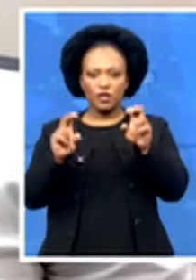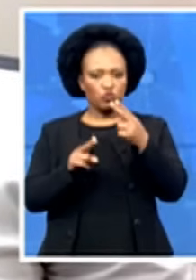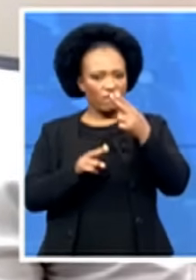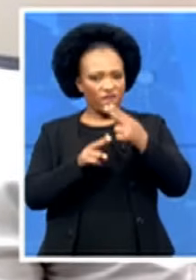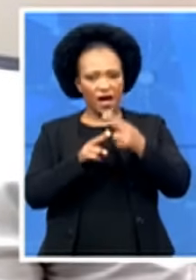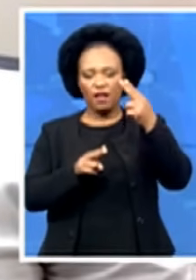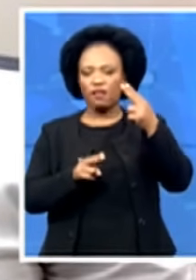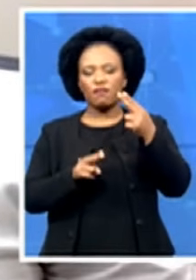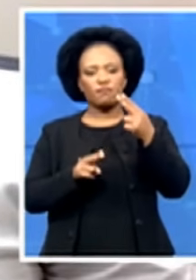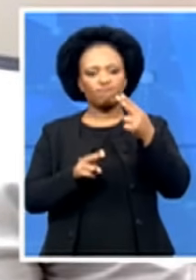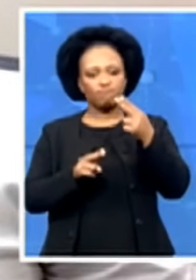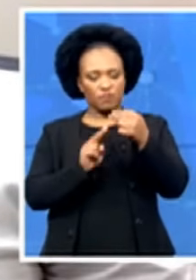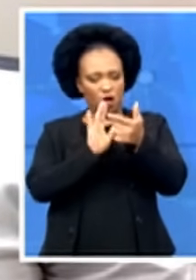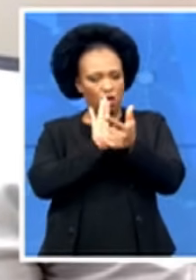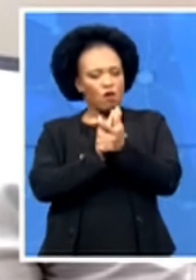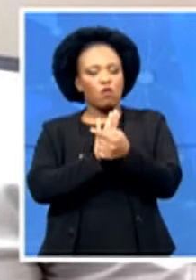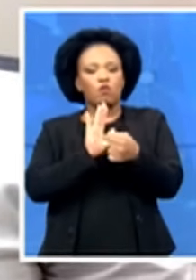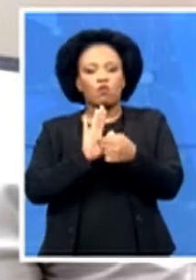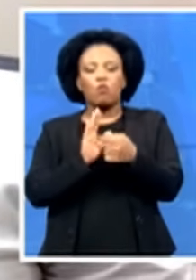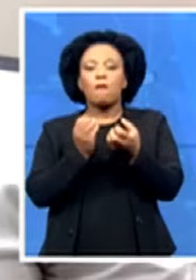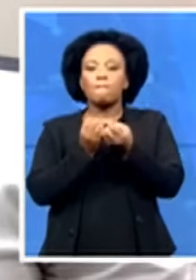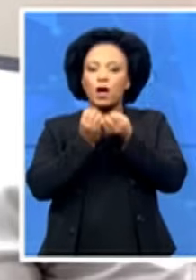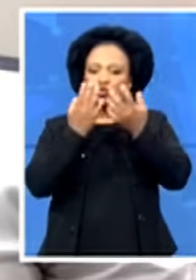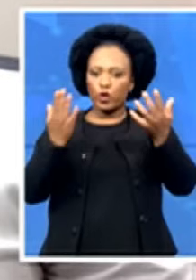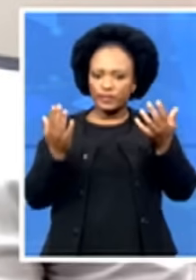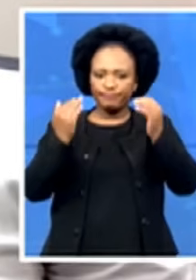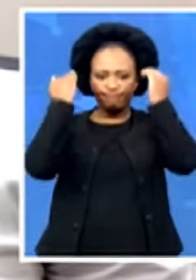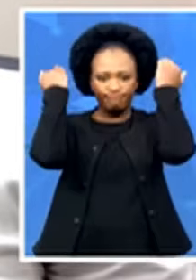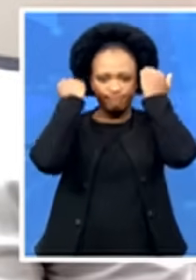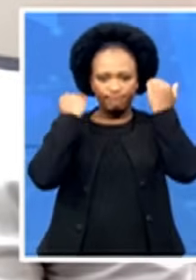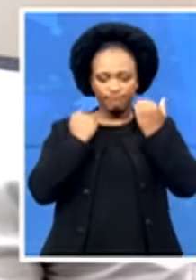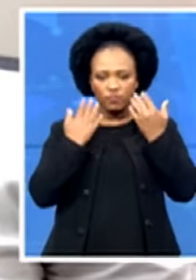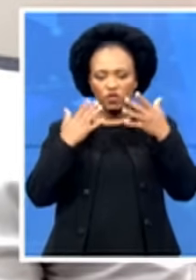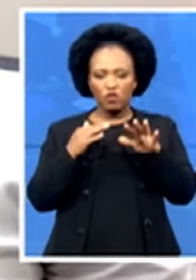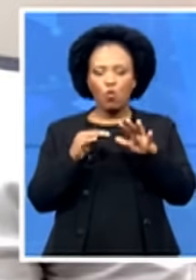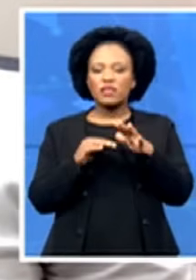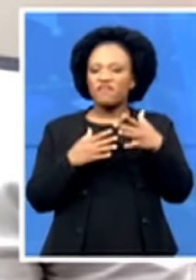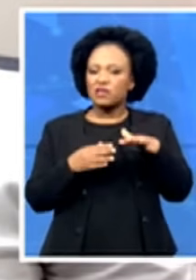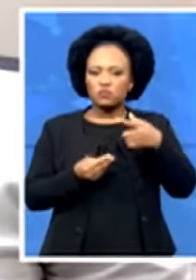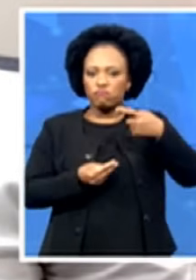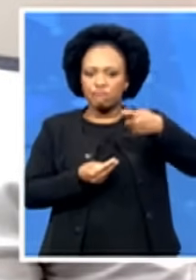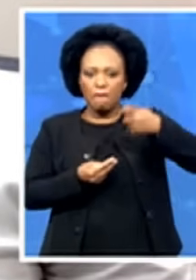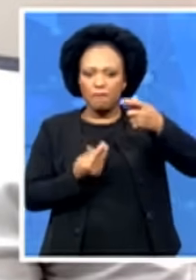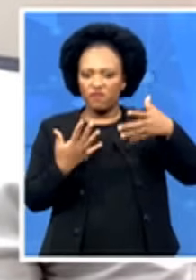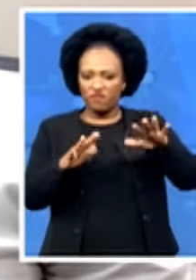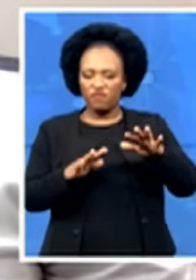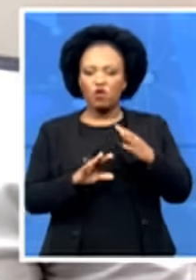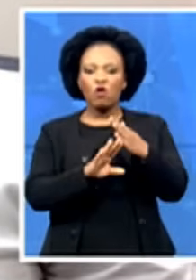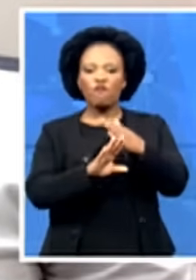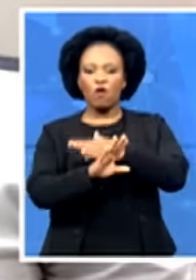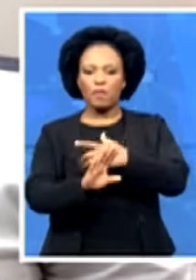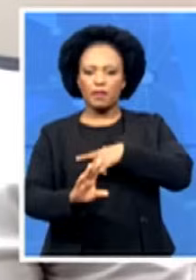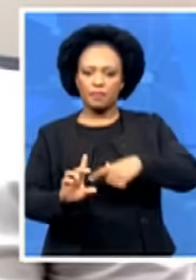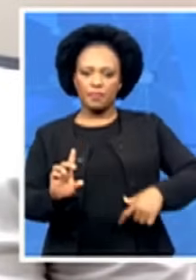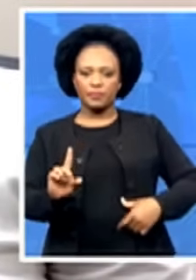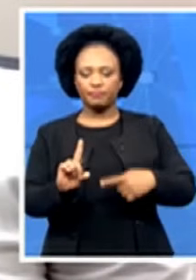The majority, as we all know, that it has made its own ruling, but what the former president wanted was it to reconsider its position,